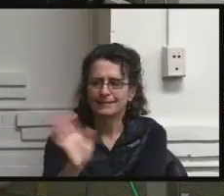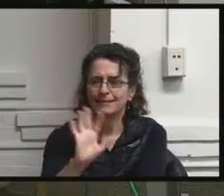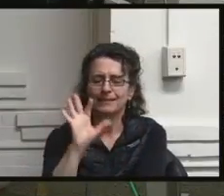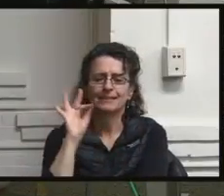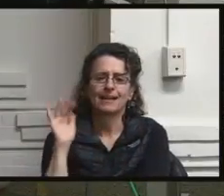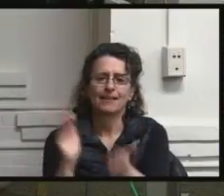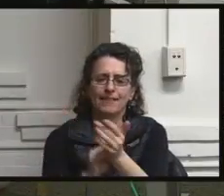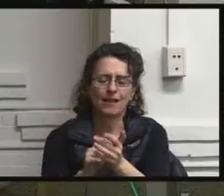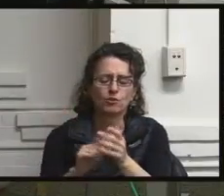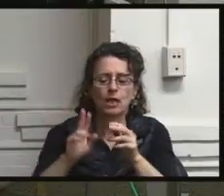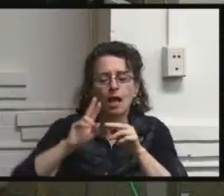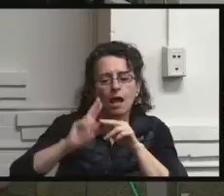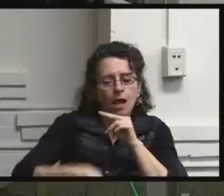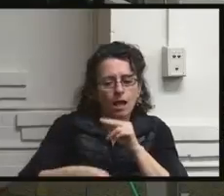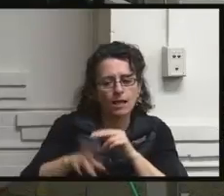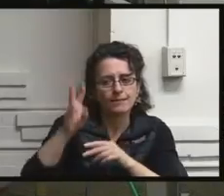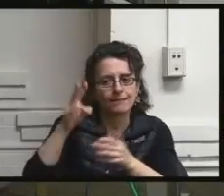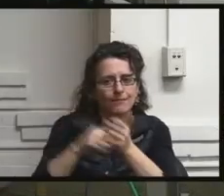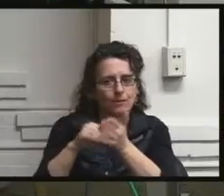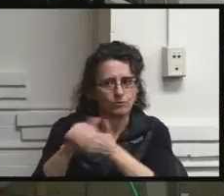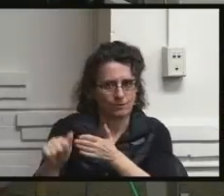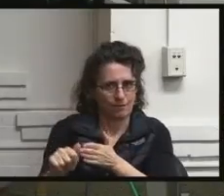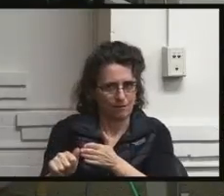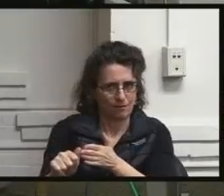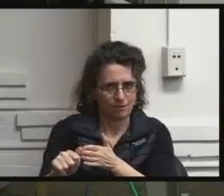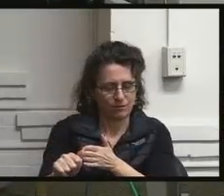About $7,000, because it's